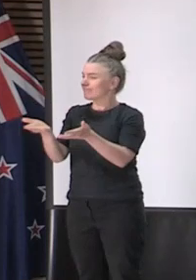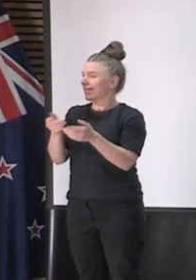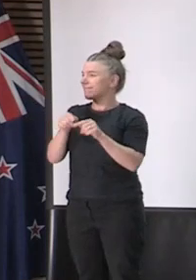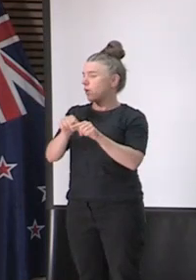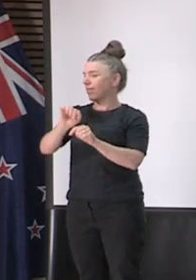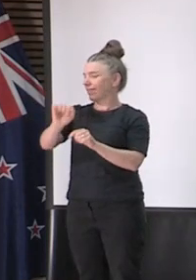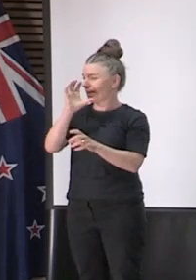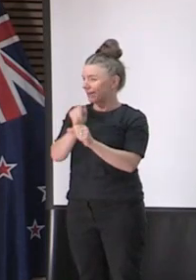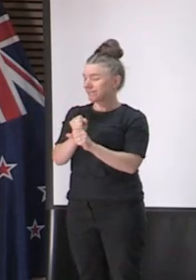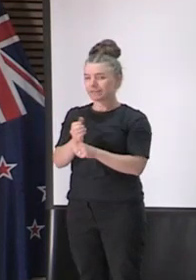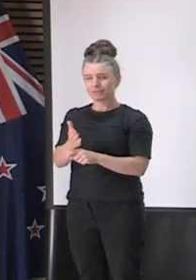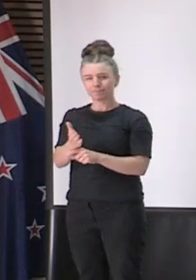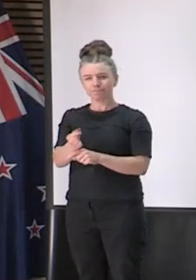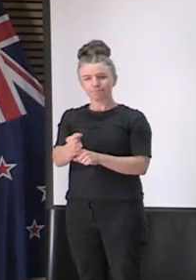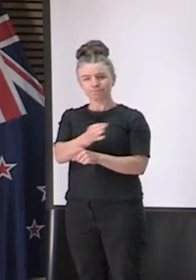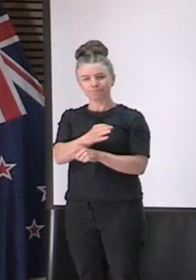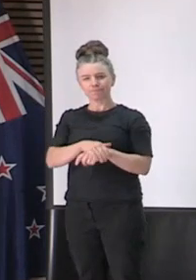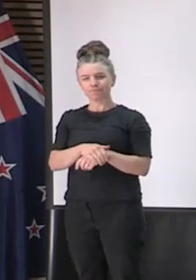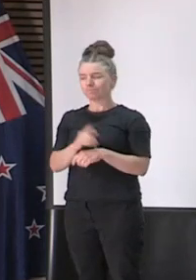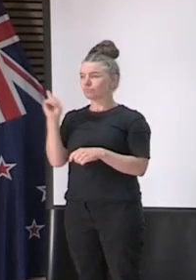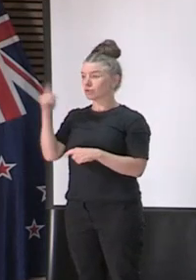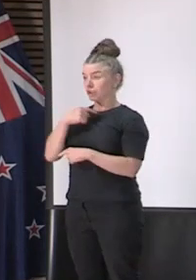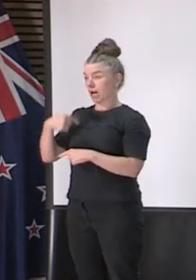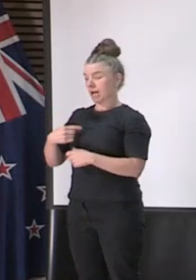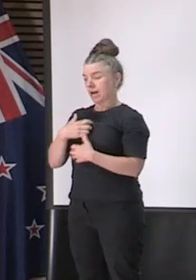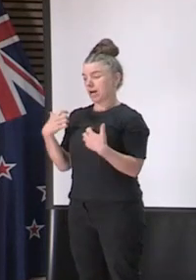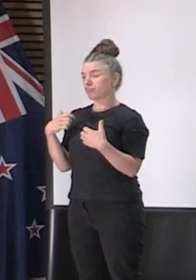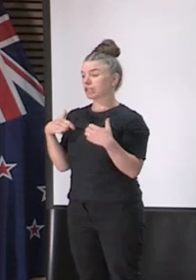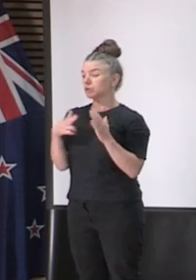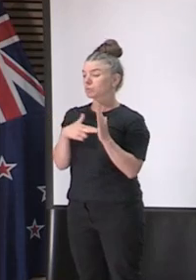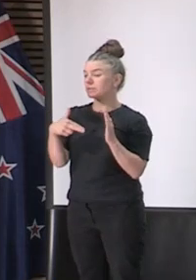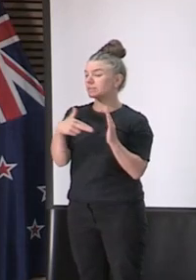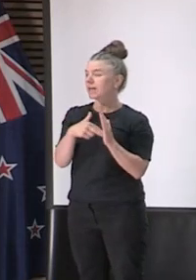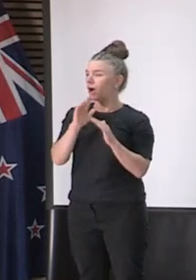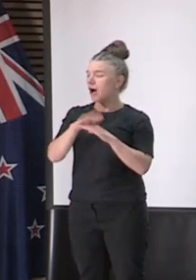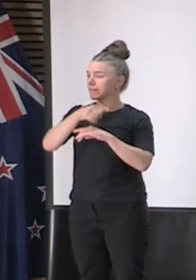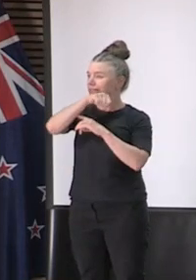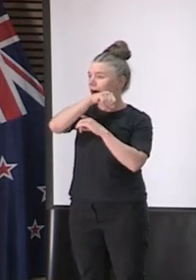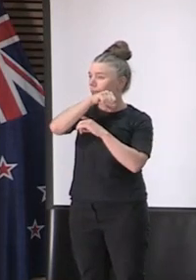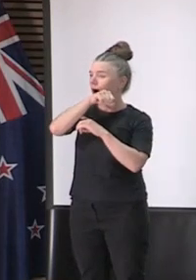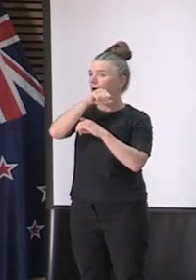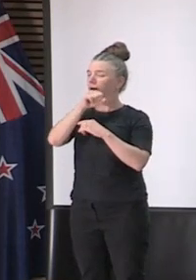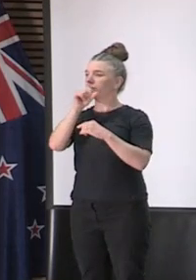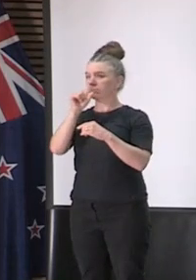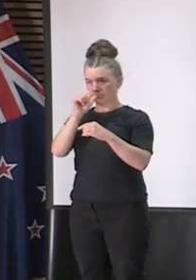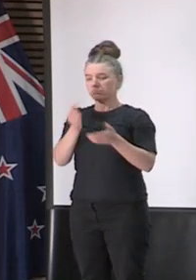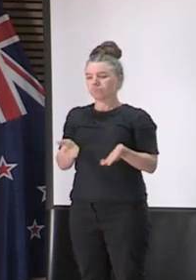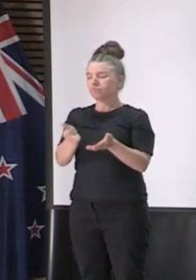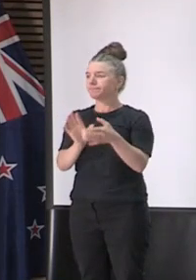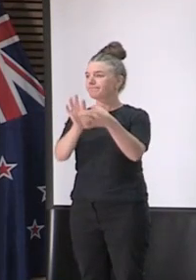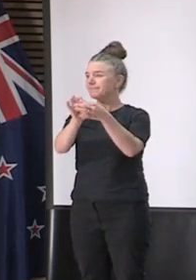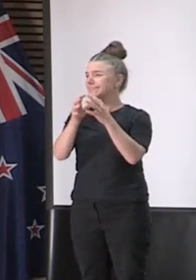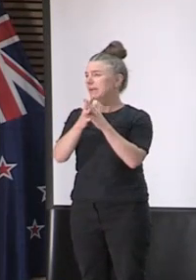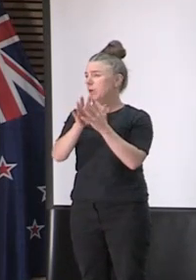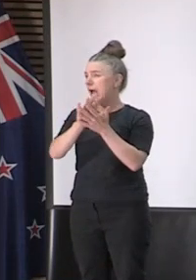issue, China's repudiated New Zealand overnight for supporting Taiwan's observer membership bid for the WHO. So I guess,